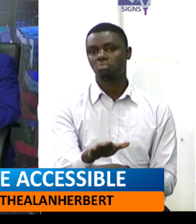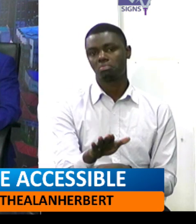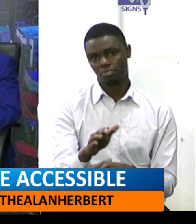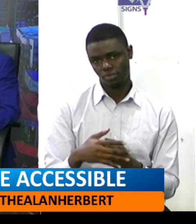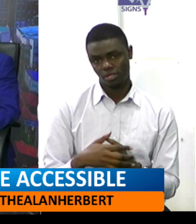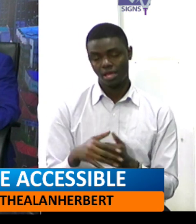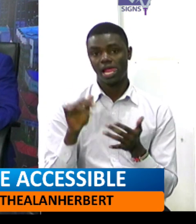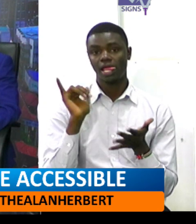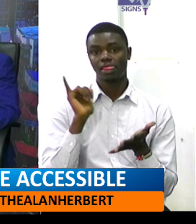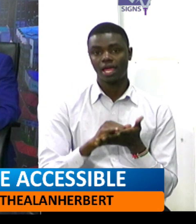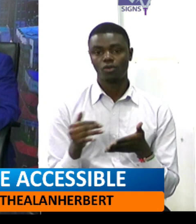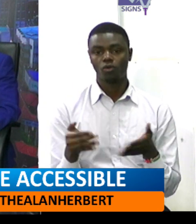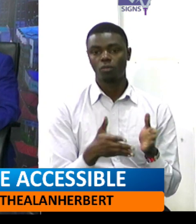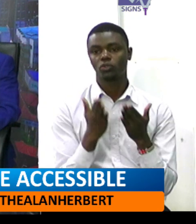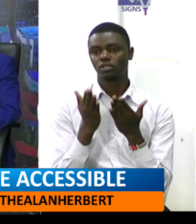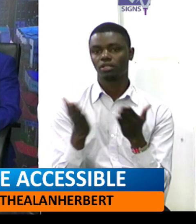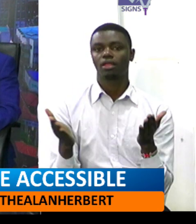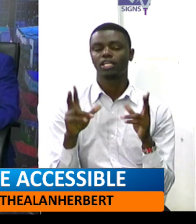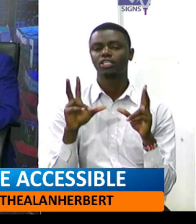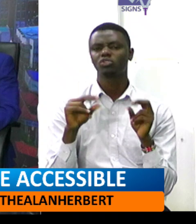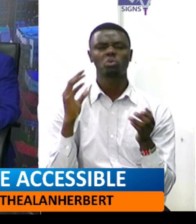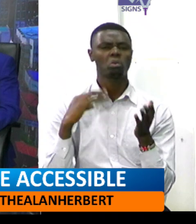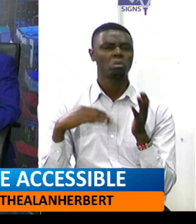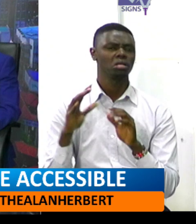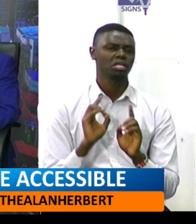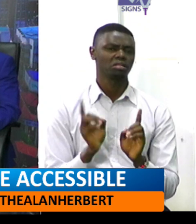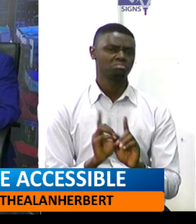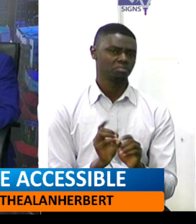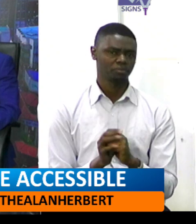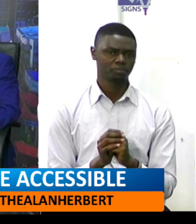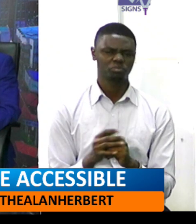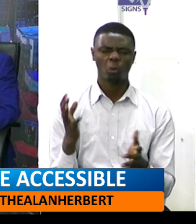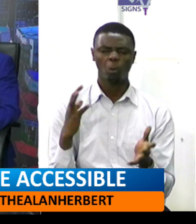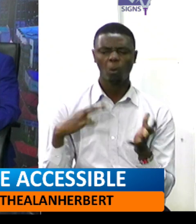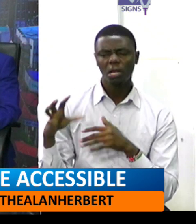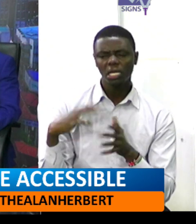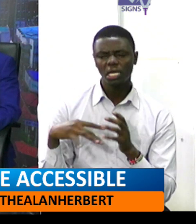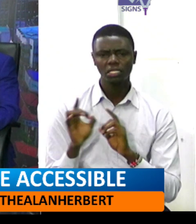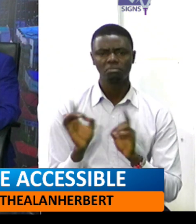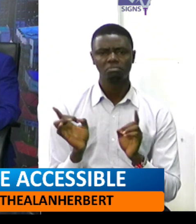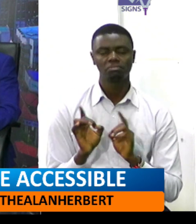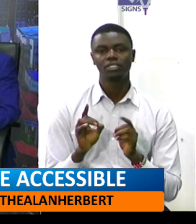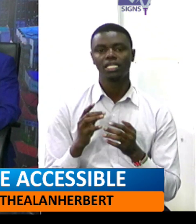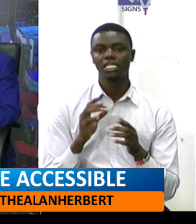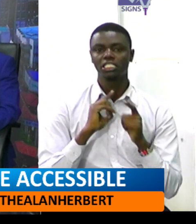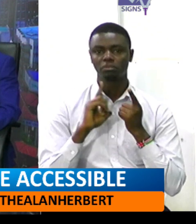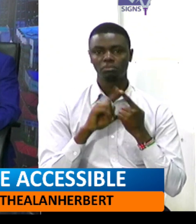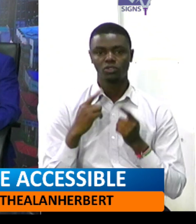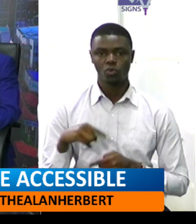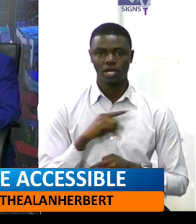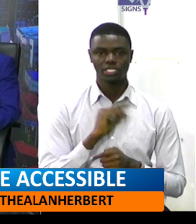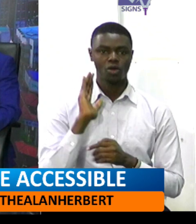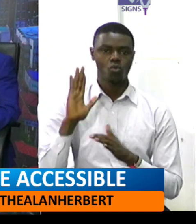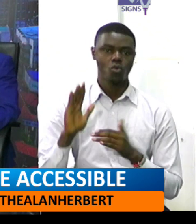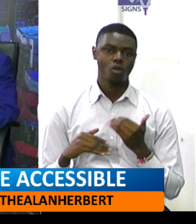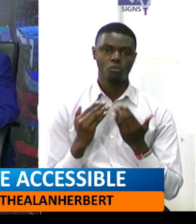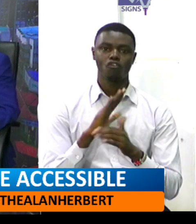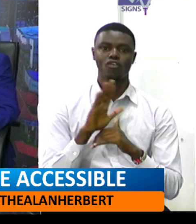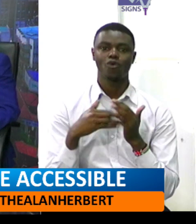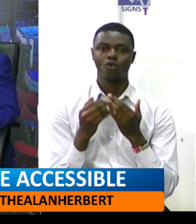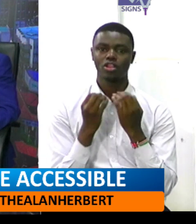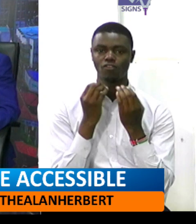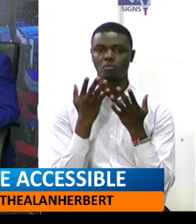That opportunity also exists. So it's not too complicated. Speak to us, we'll provide all the